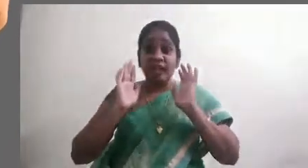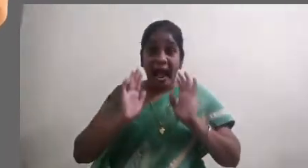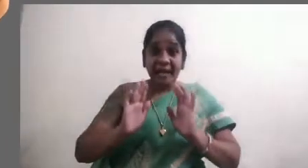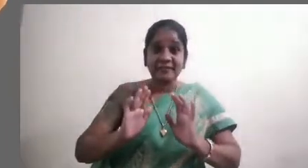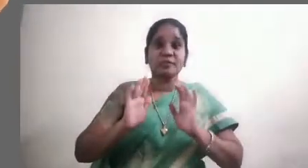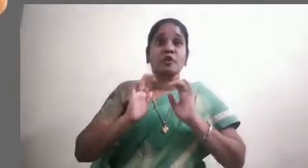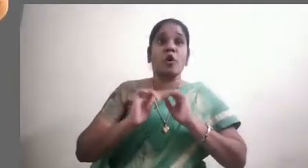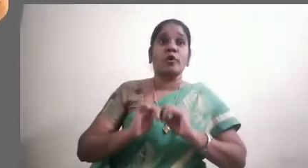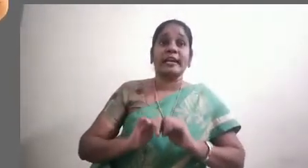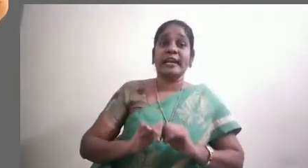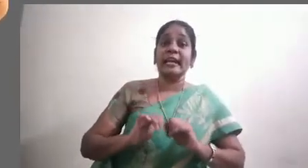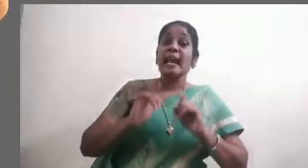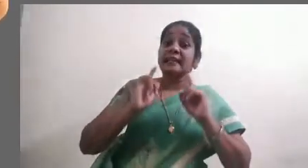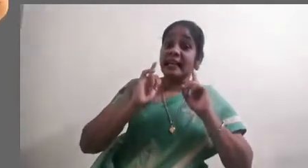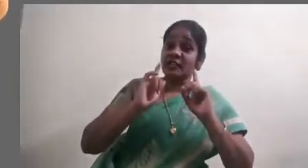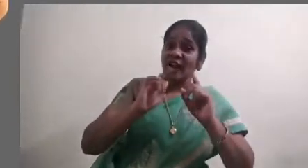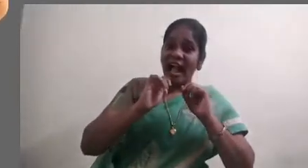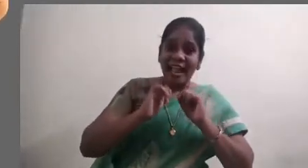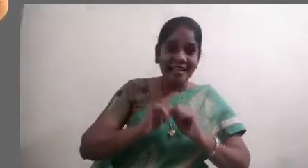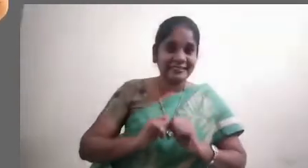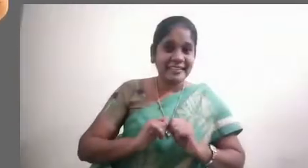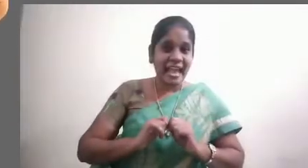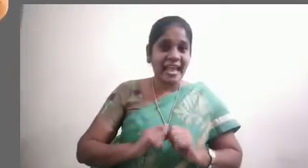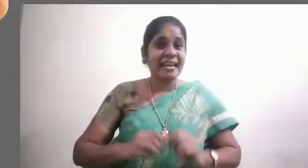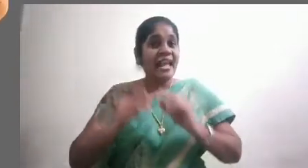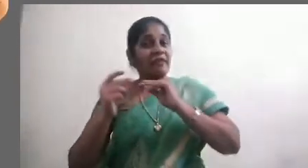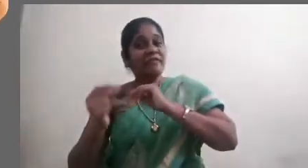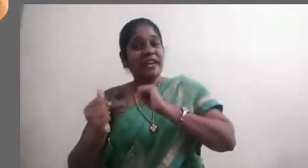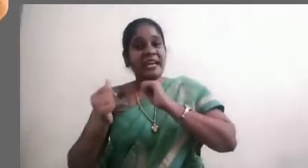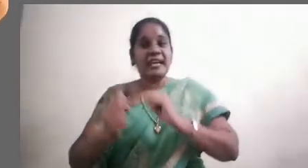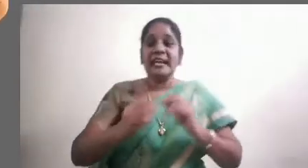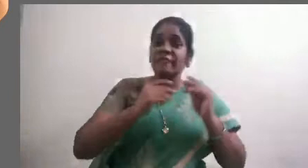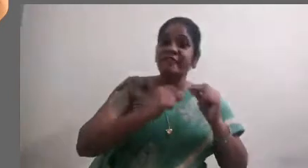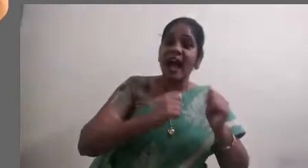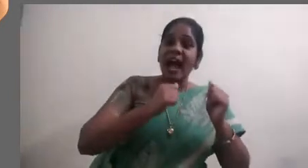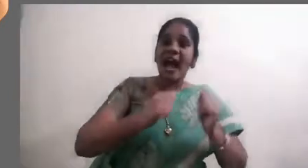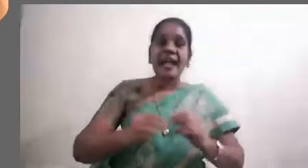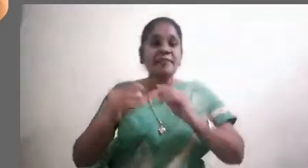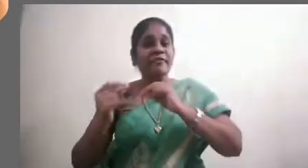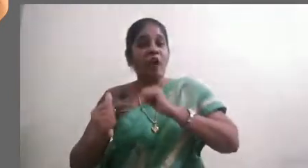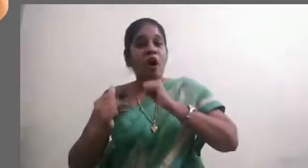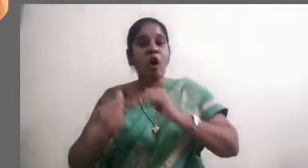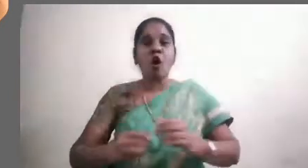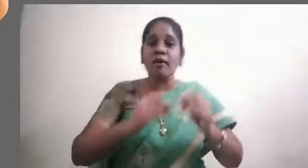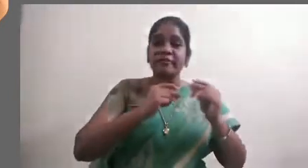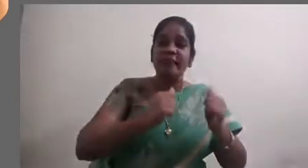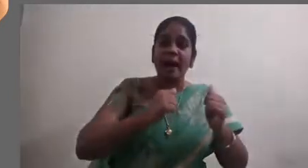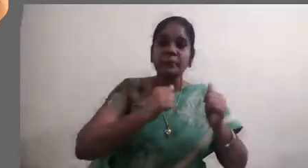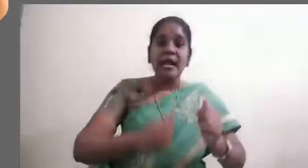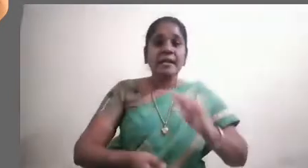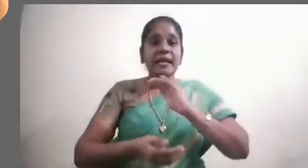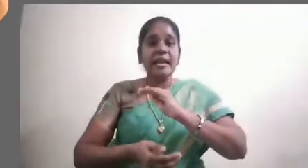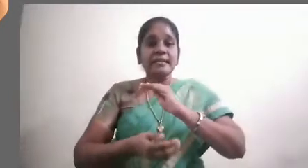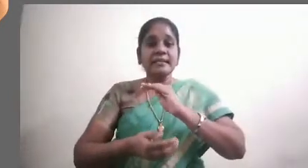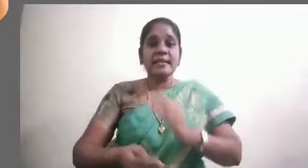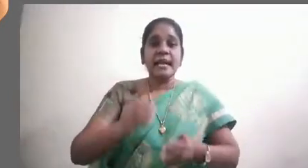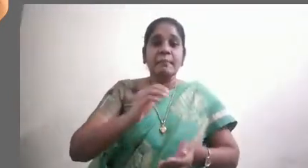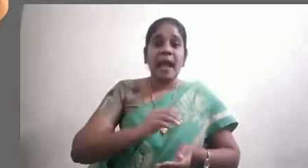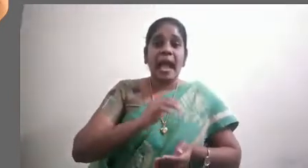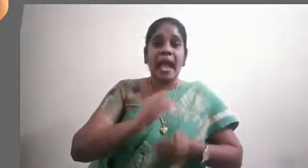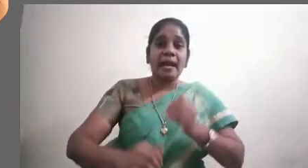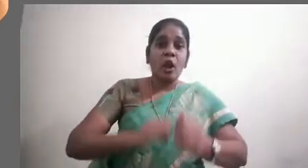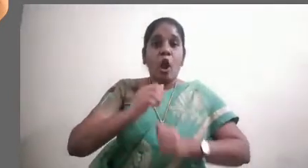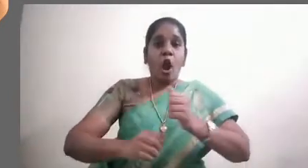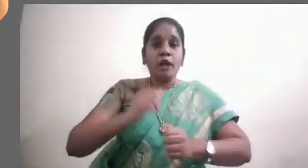hearing Jack's story, the giant said, "Fee, fi, fo, fum, the